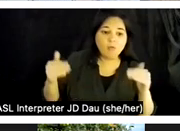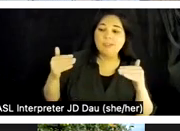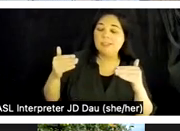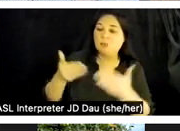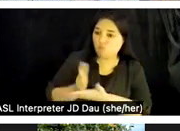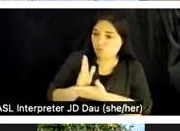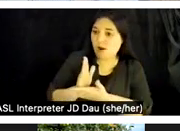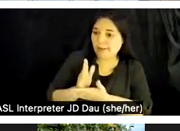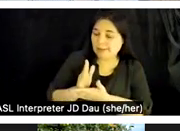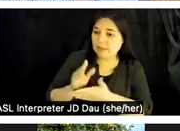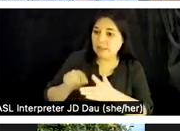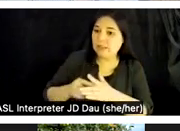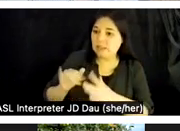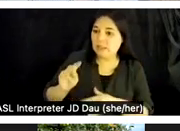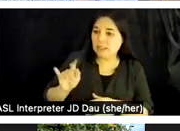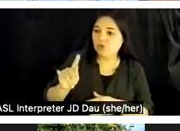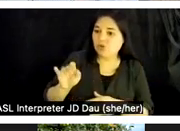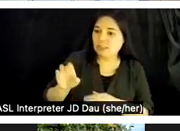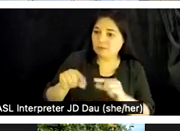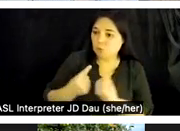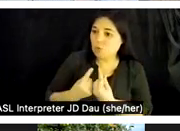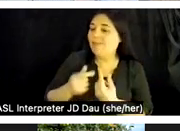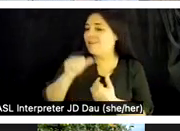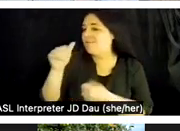not local, but they have done some work here.